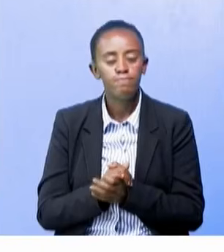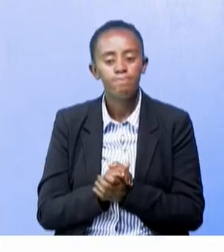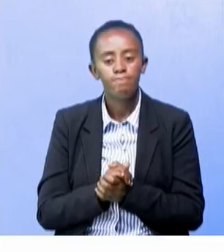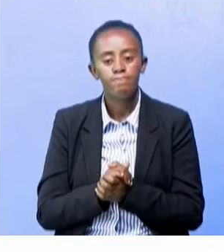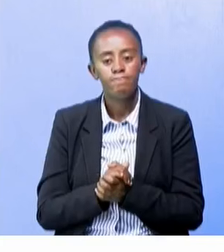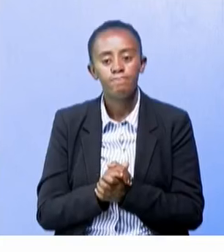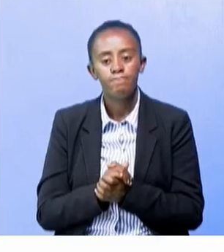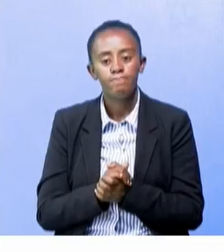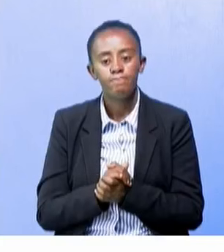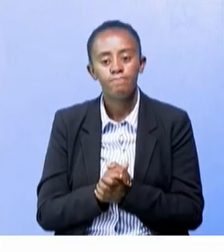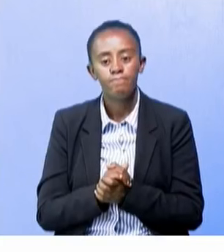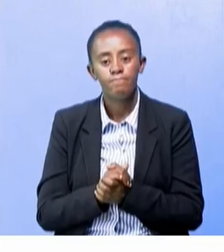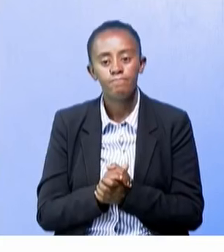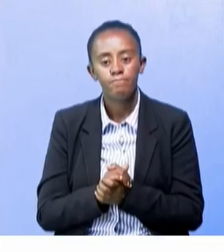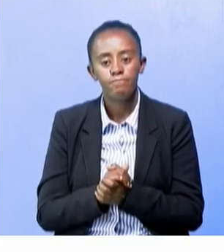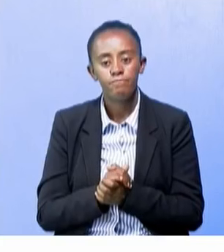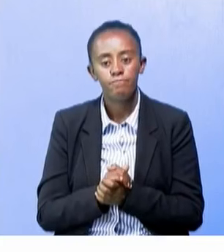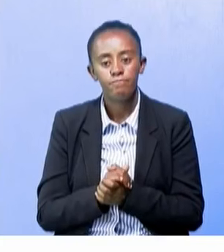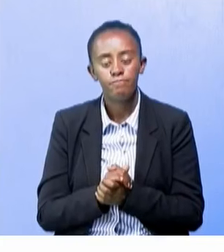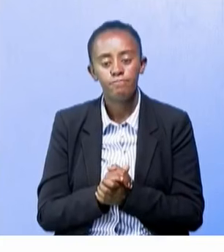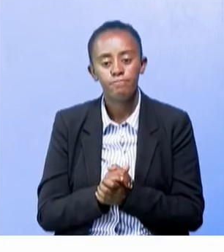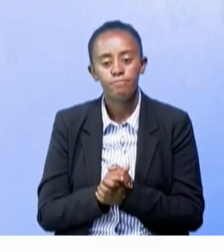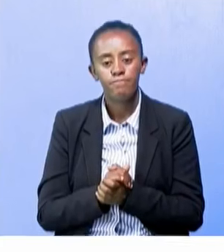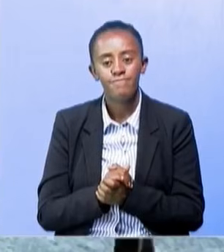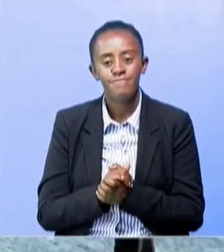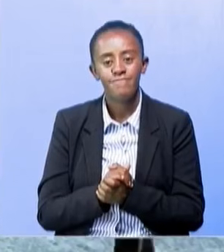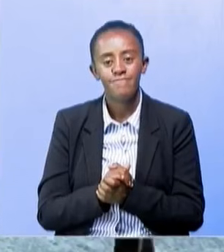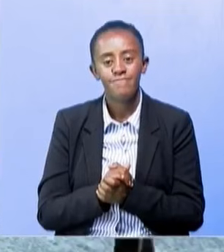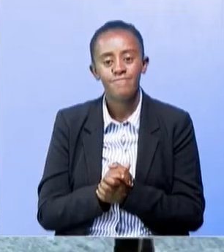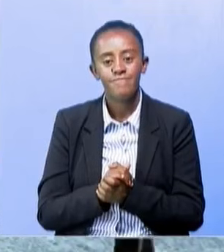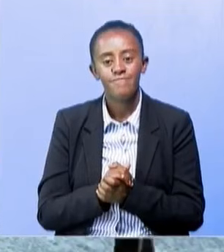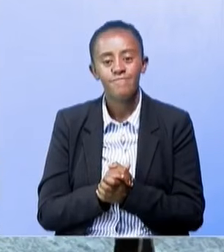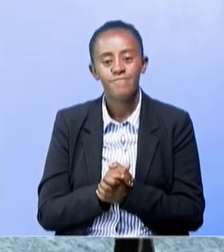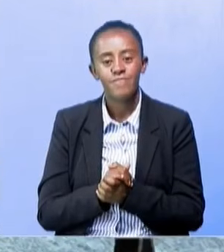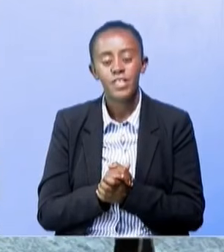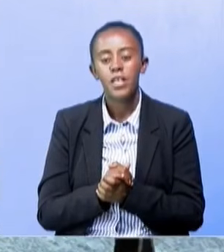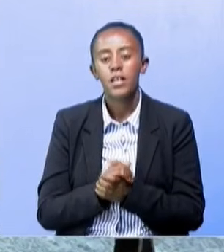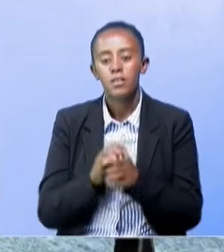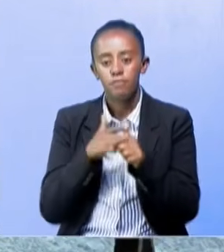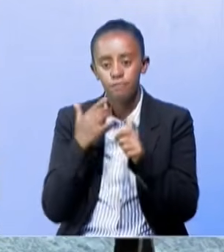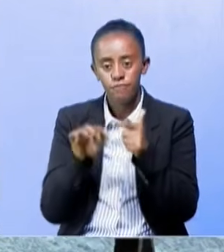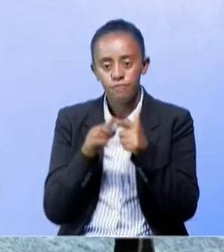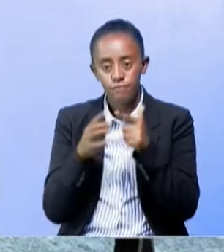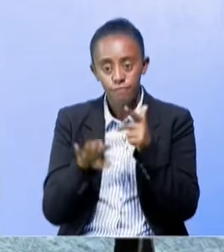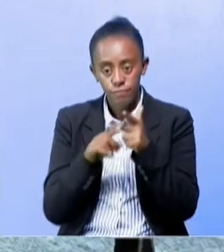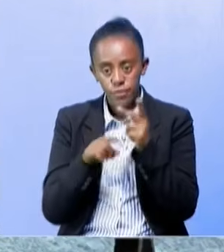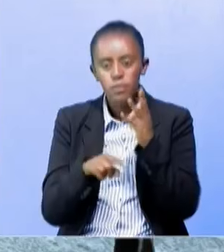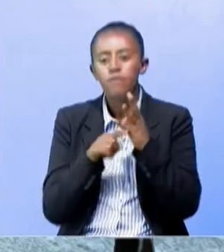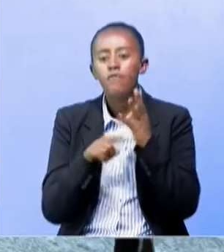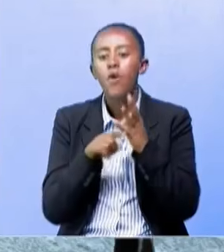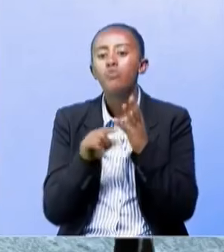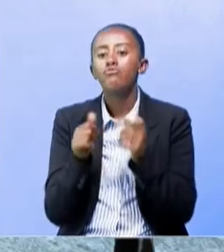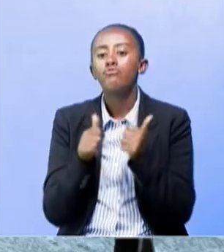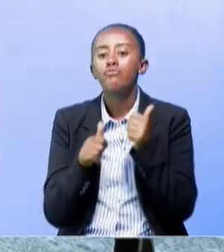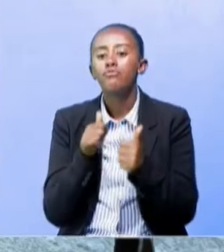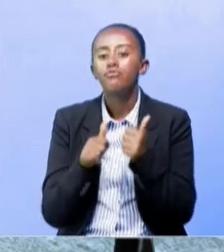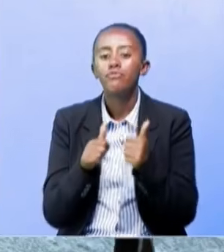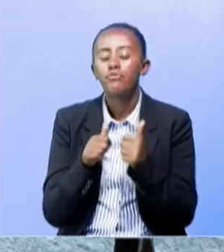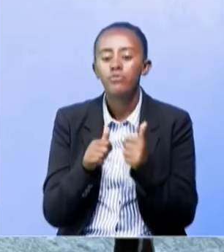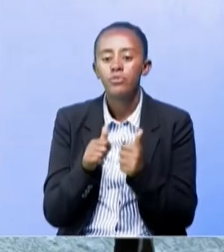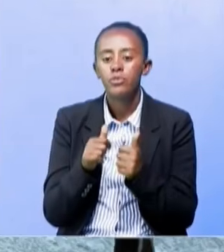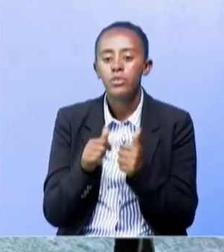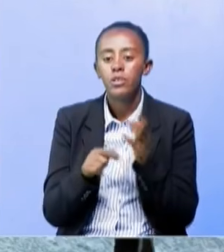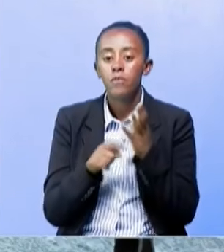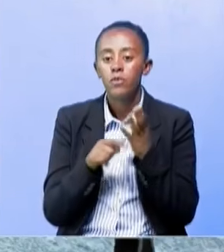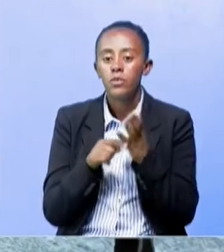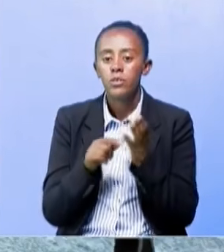2 should be the third. What about the fourth? Yes? The fourth one